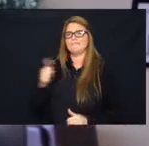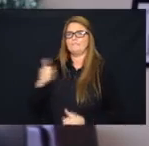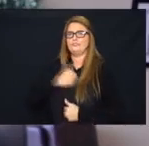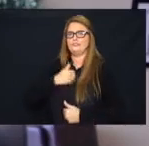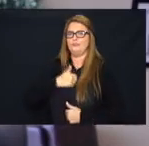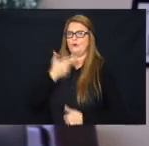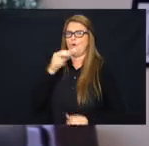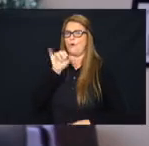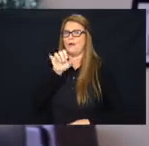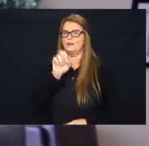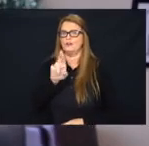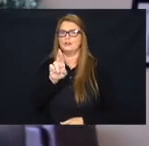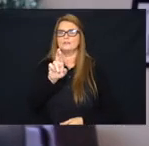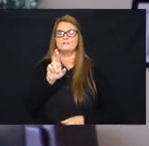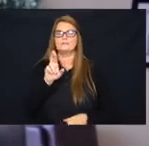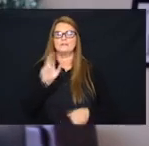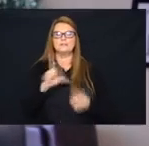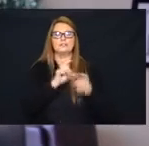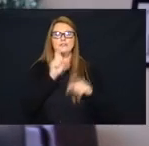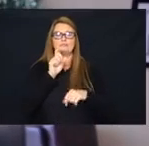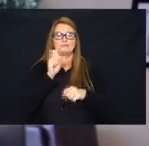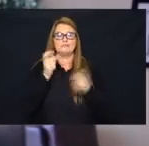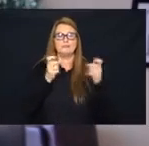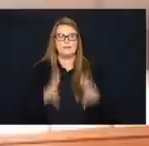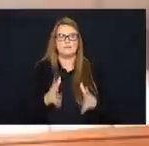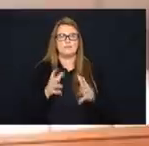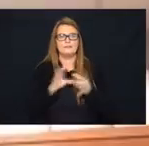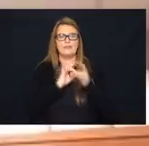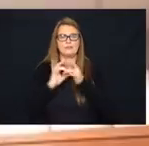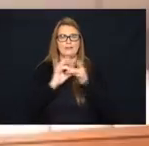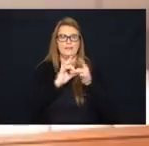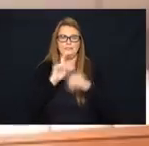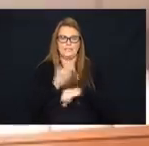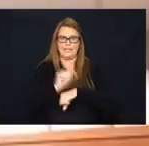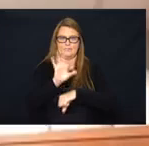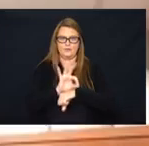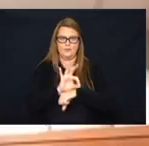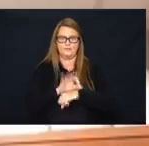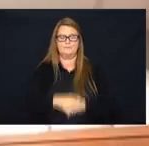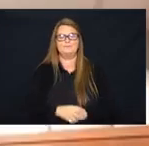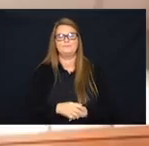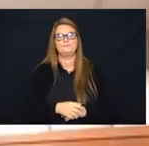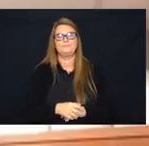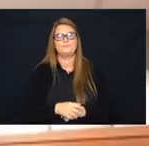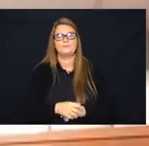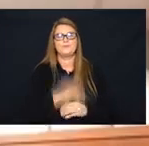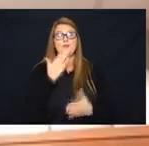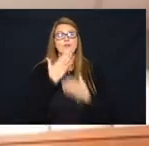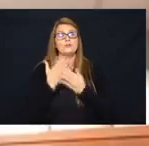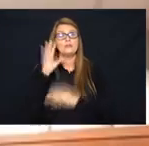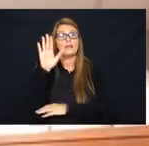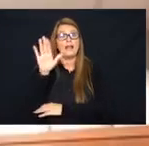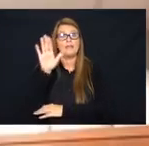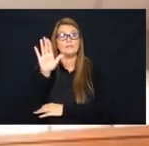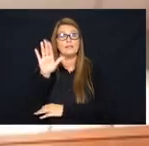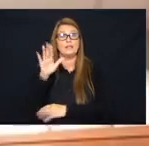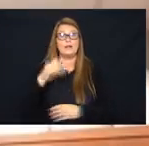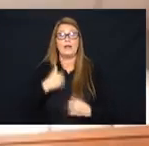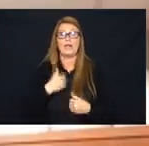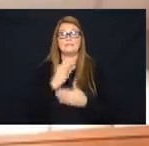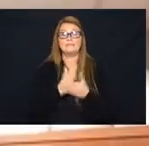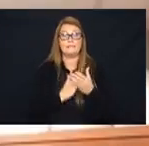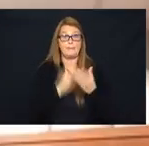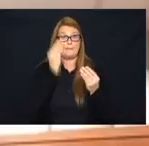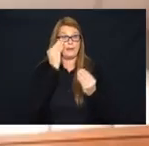Hoyer, the director of our Joint Interagency Task Force. Good afternoon. Use some data to highlight some of the